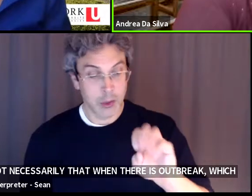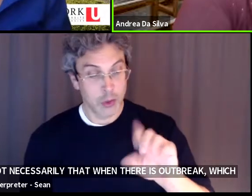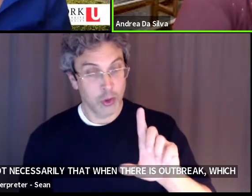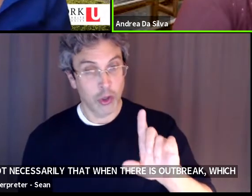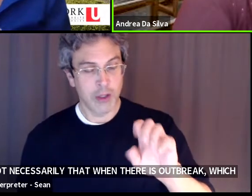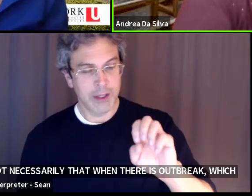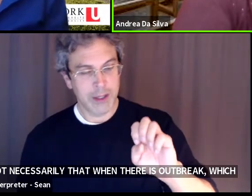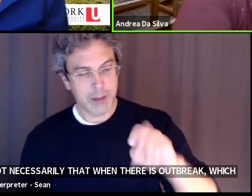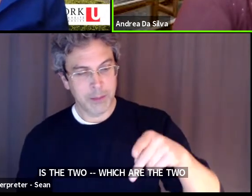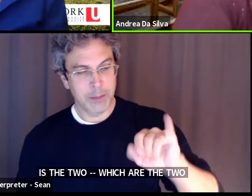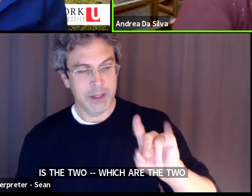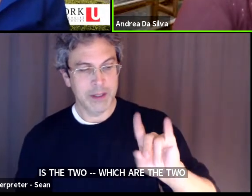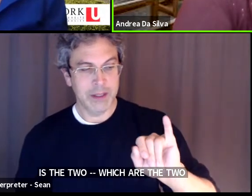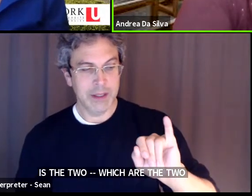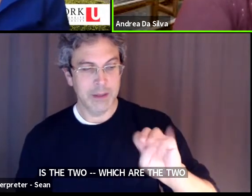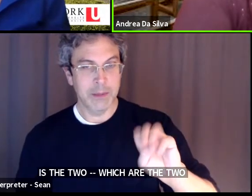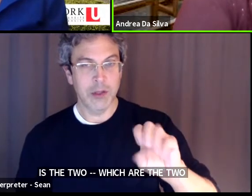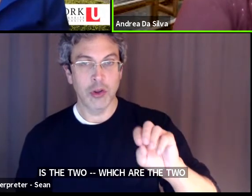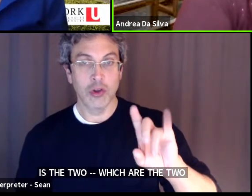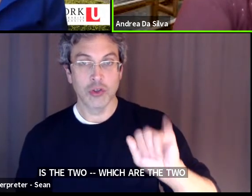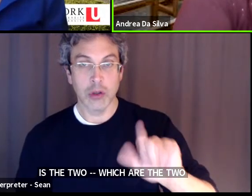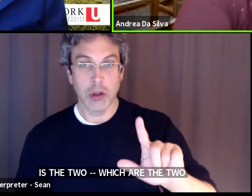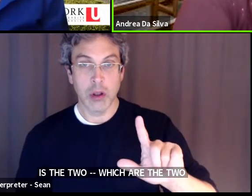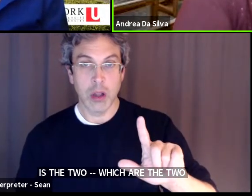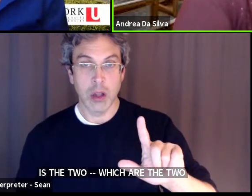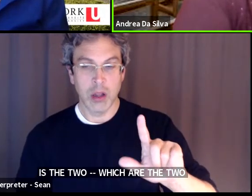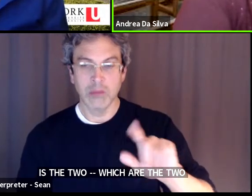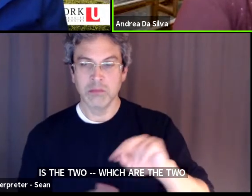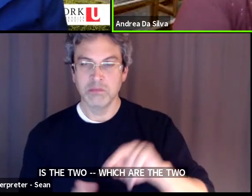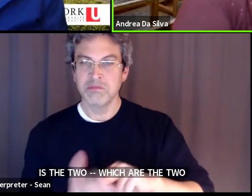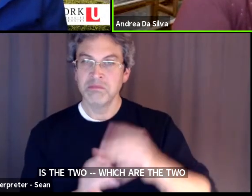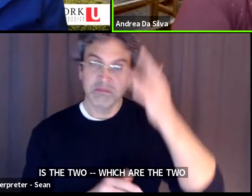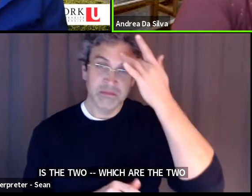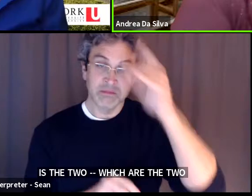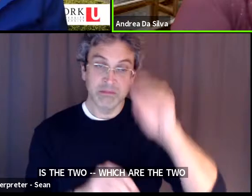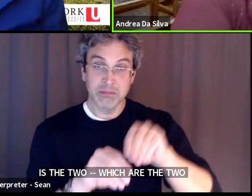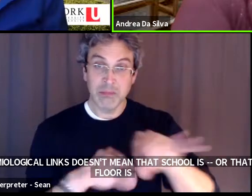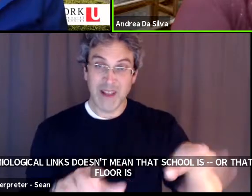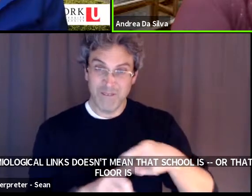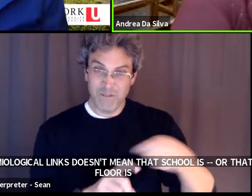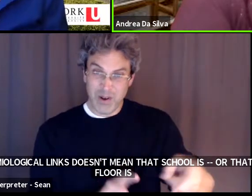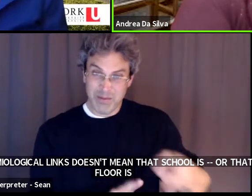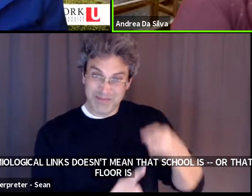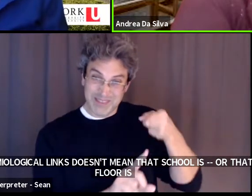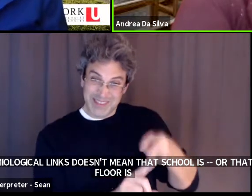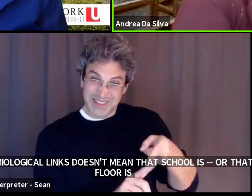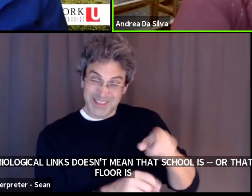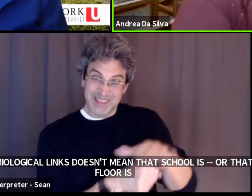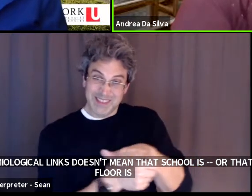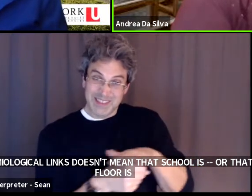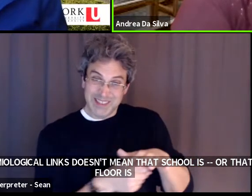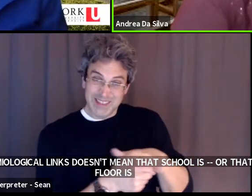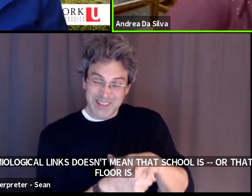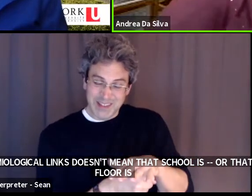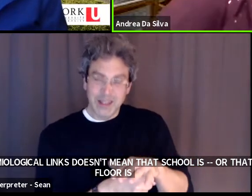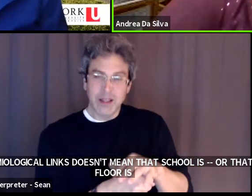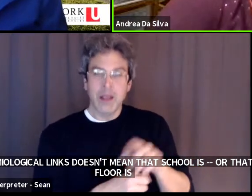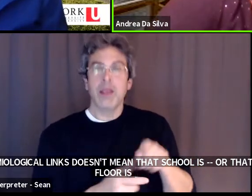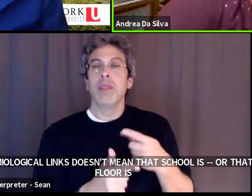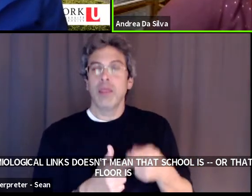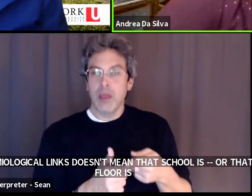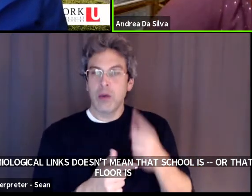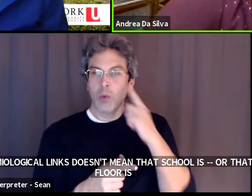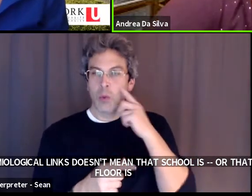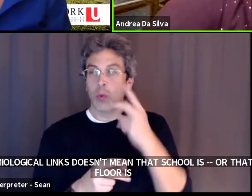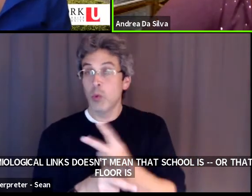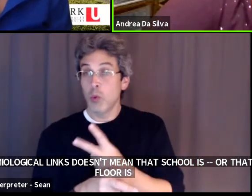that school is or that floor is going to be isolating. It's different for every